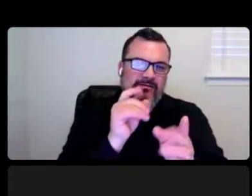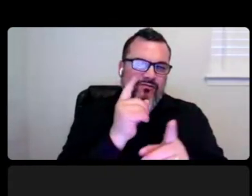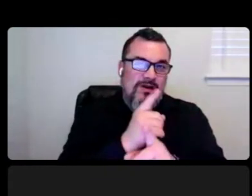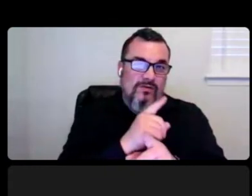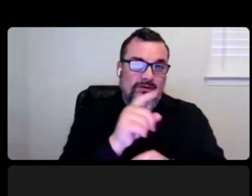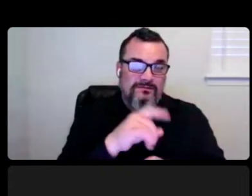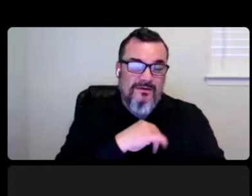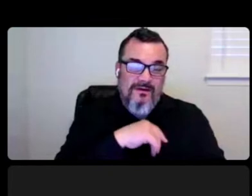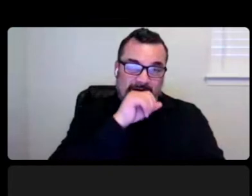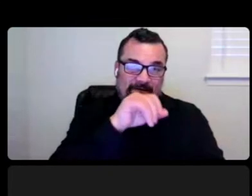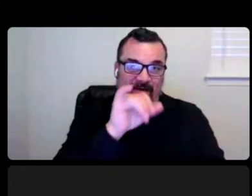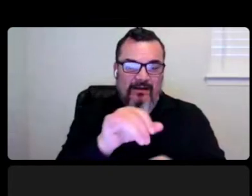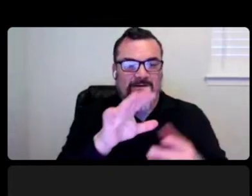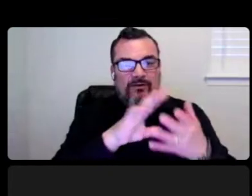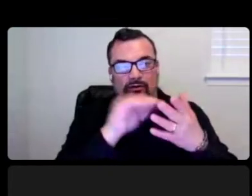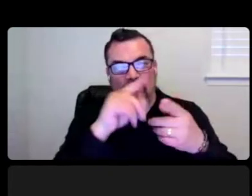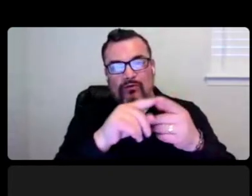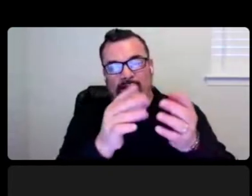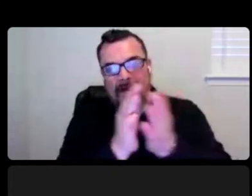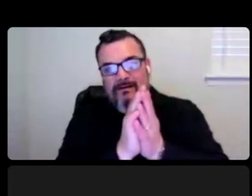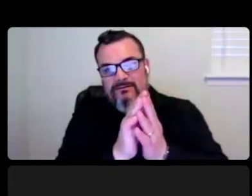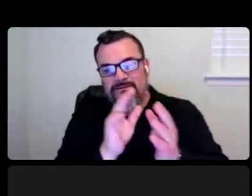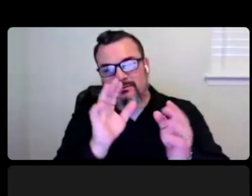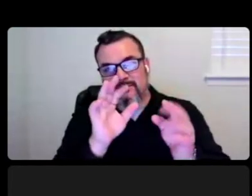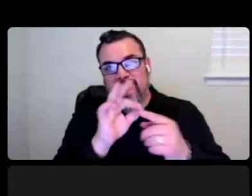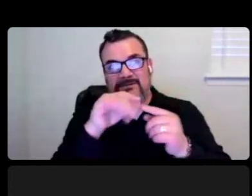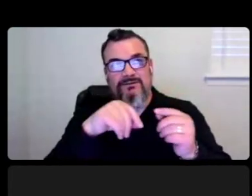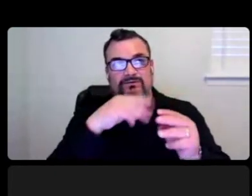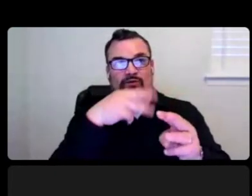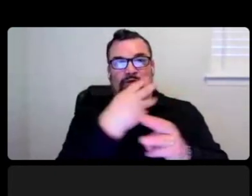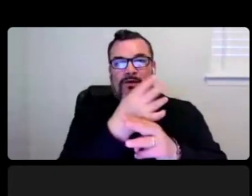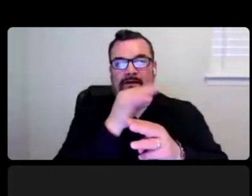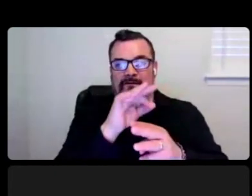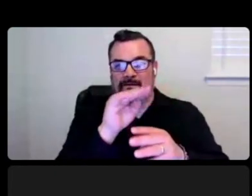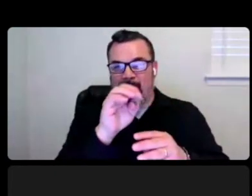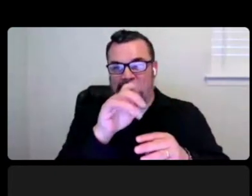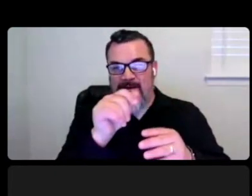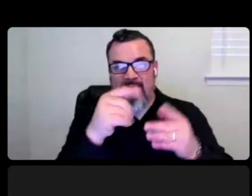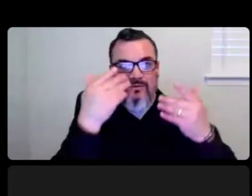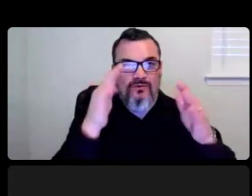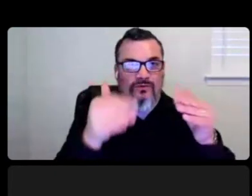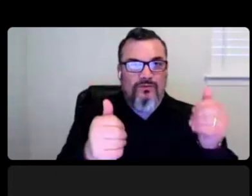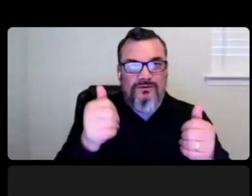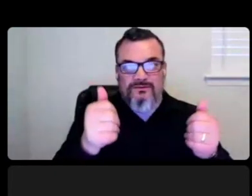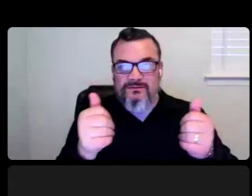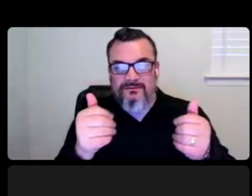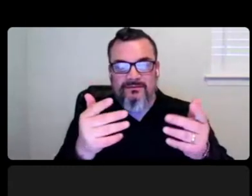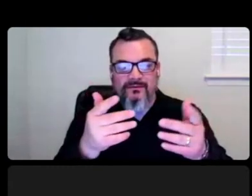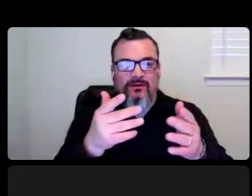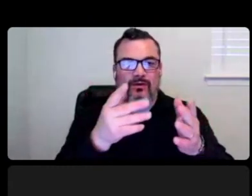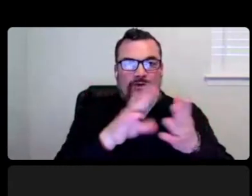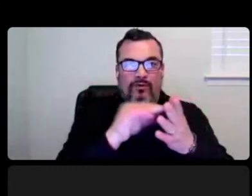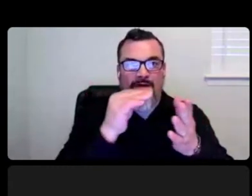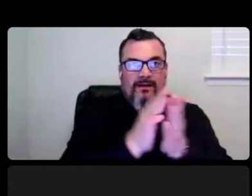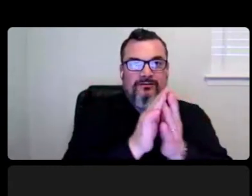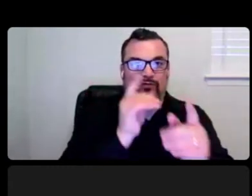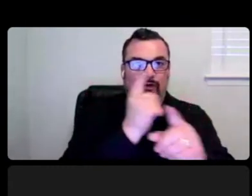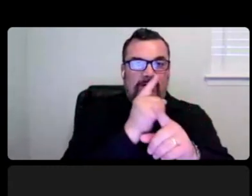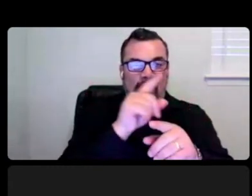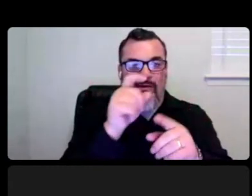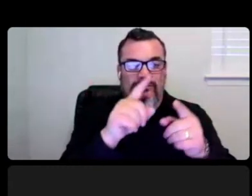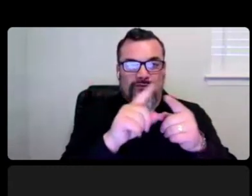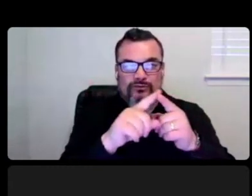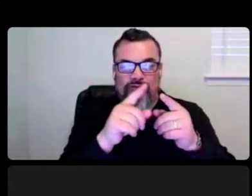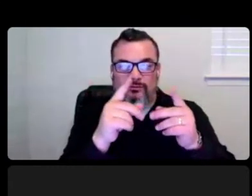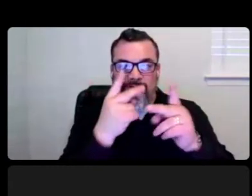love that. I mean, learning to ask the right, especially in this world of media where you can't tell which end is up sometimes, learning to ask the right questions to ferret out